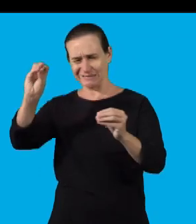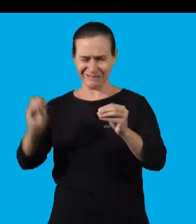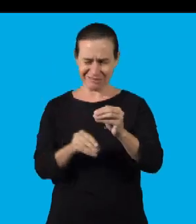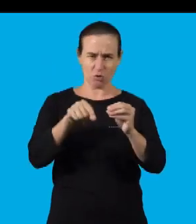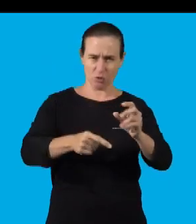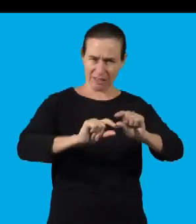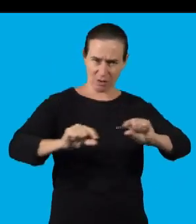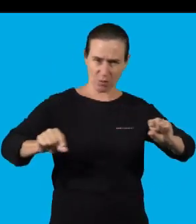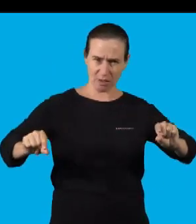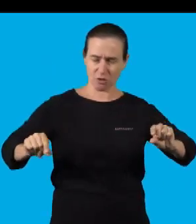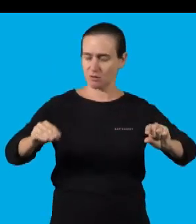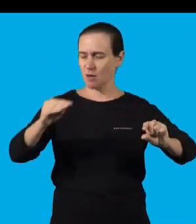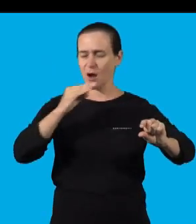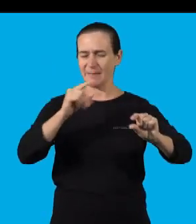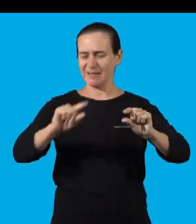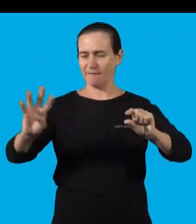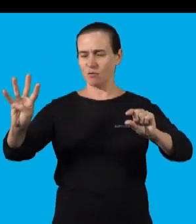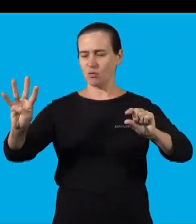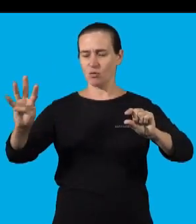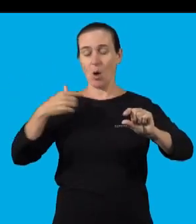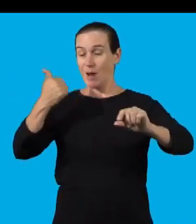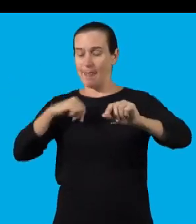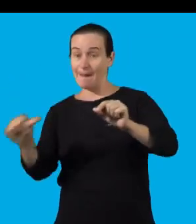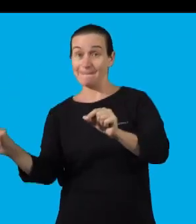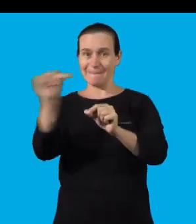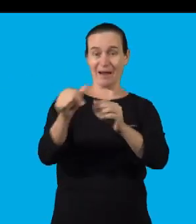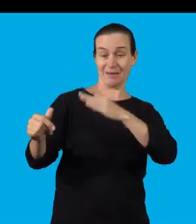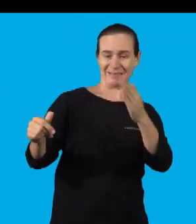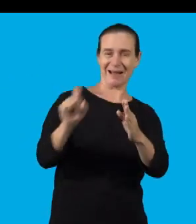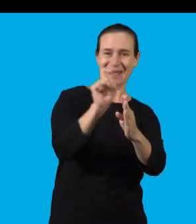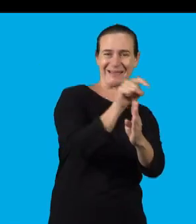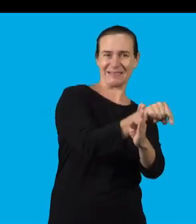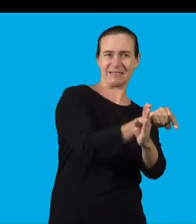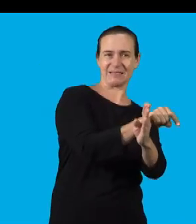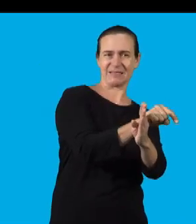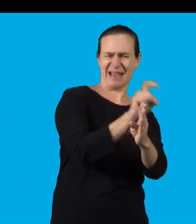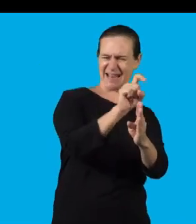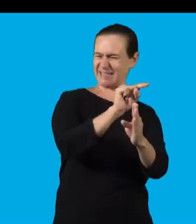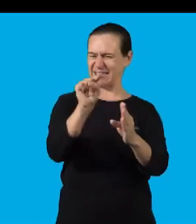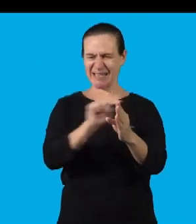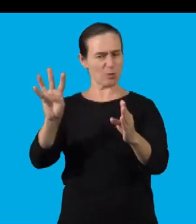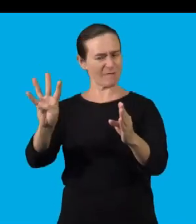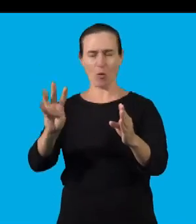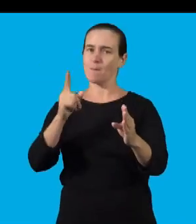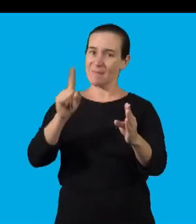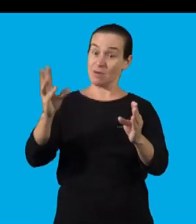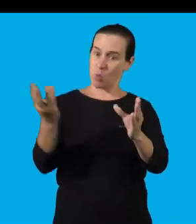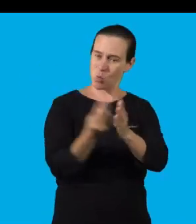we need to take our 4 and bring it back to the same side with our x, and that is going to be